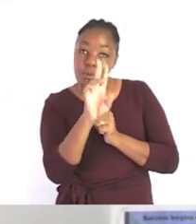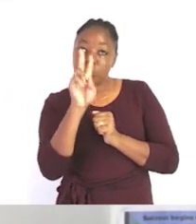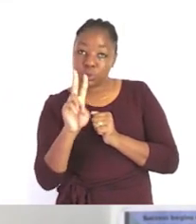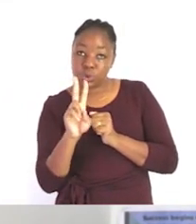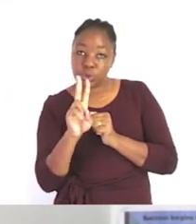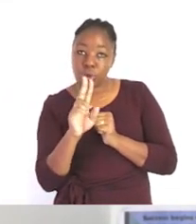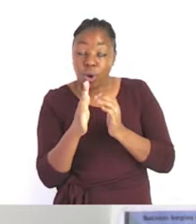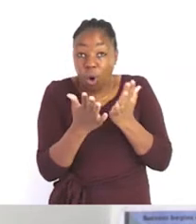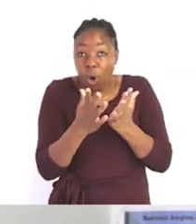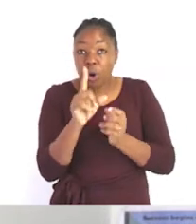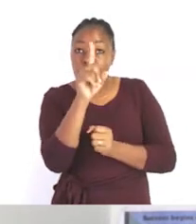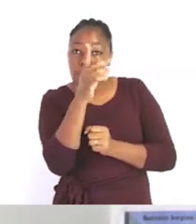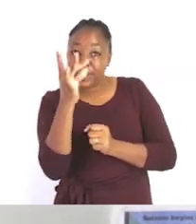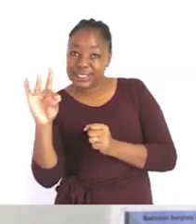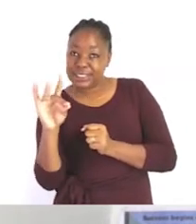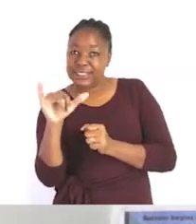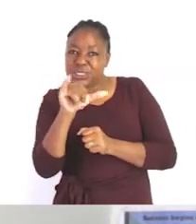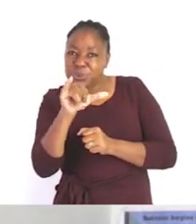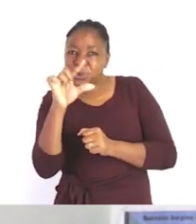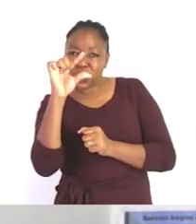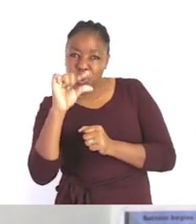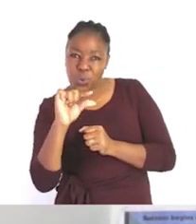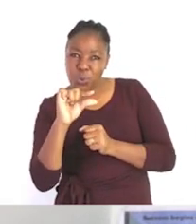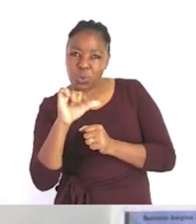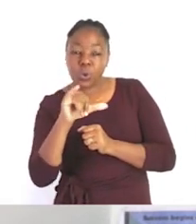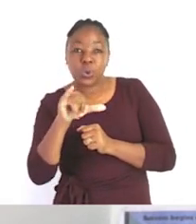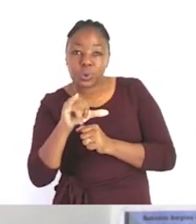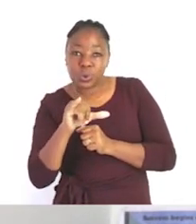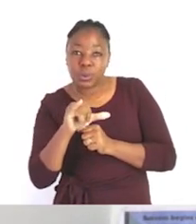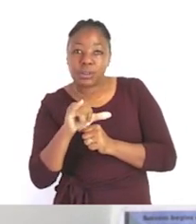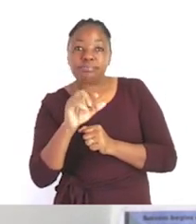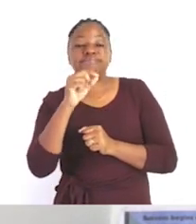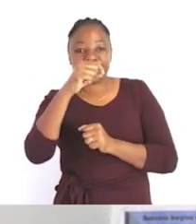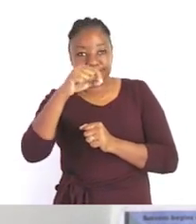or 18? We are going to write 18.